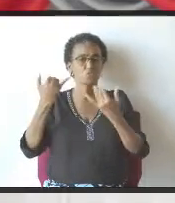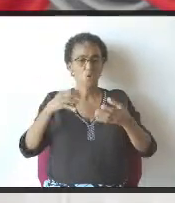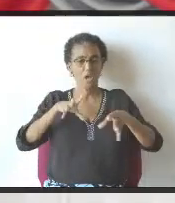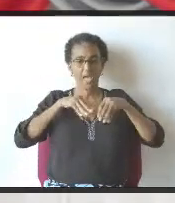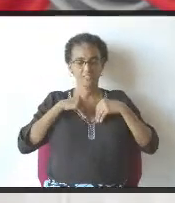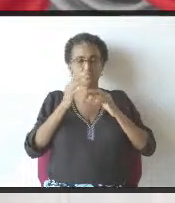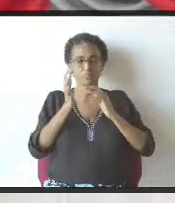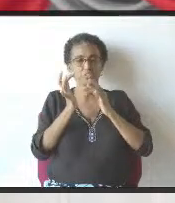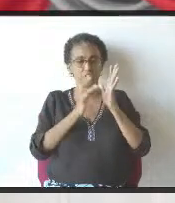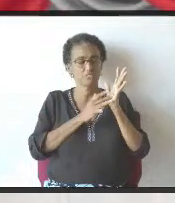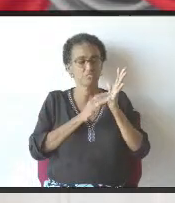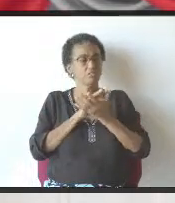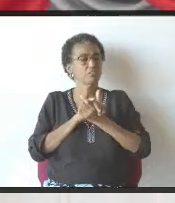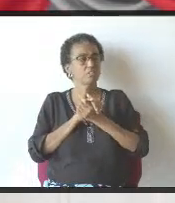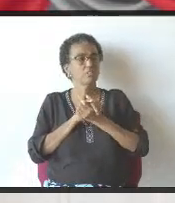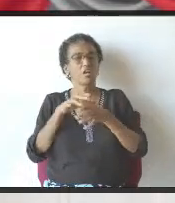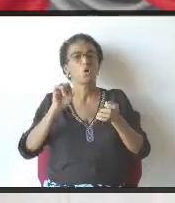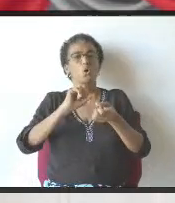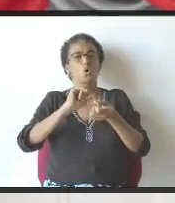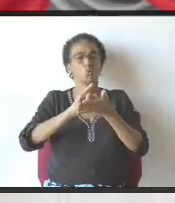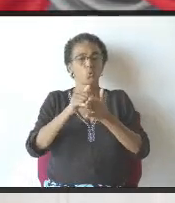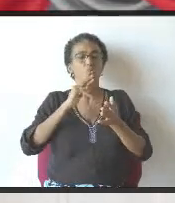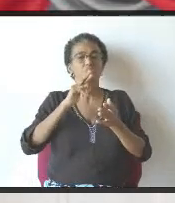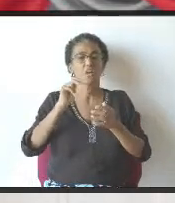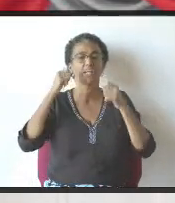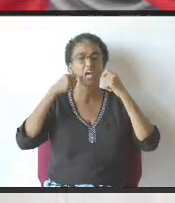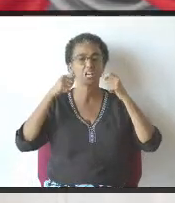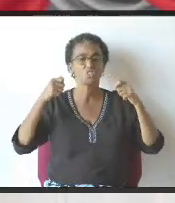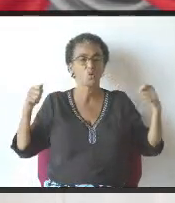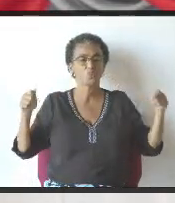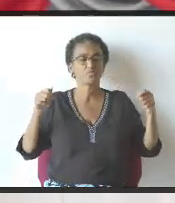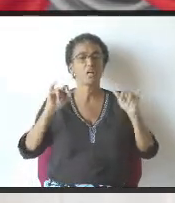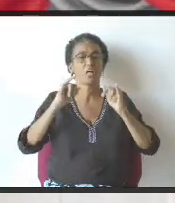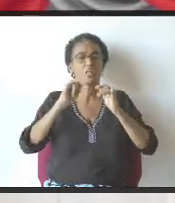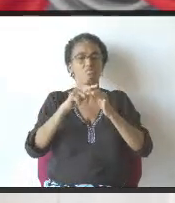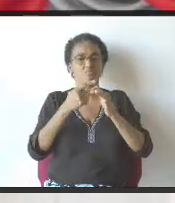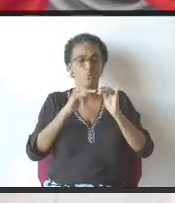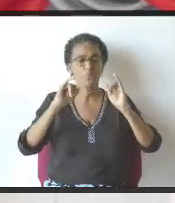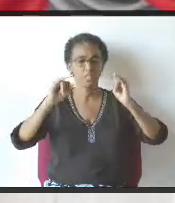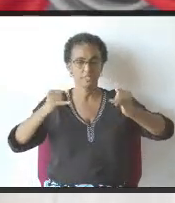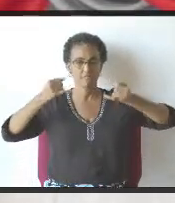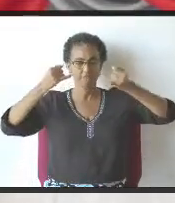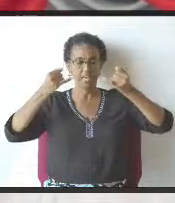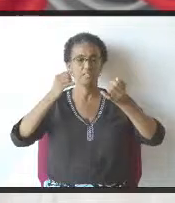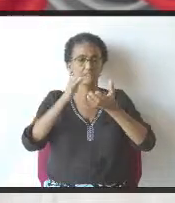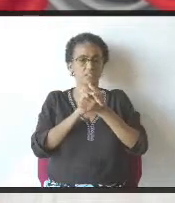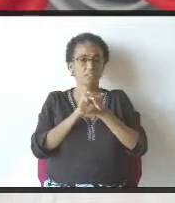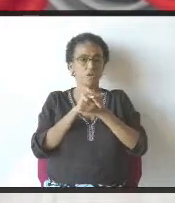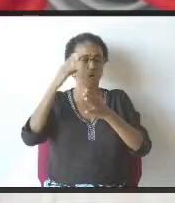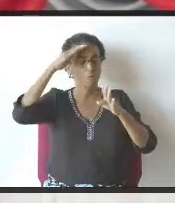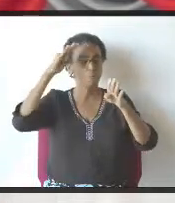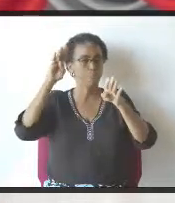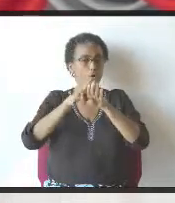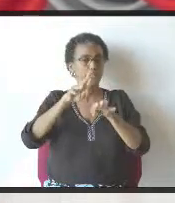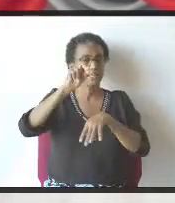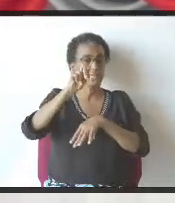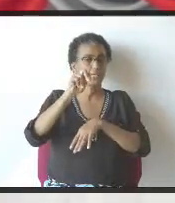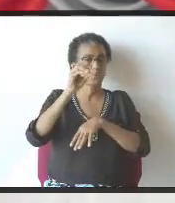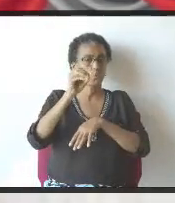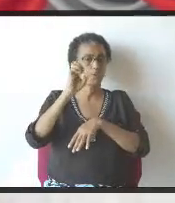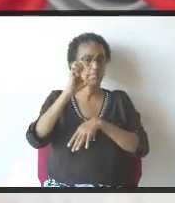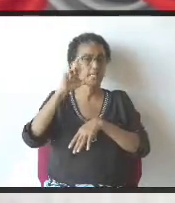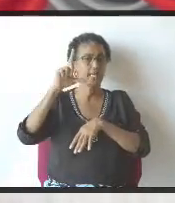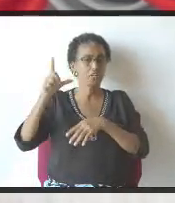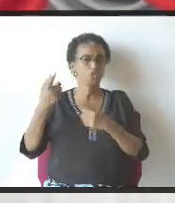main announcements, and if there are no other announcements, we're gonna invite our brother Noel to come back and just